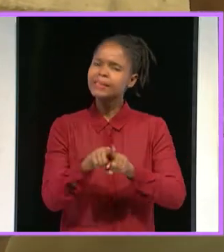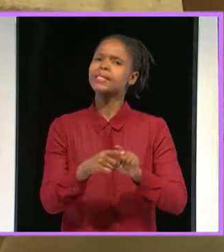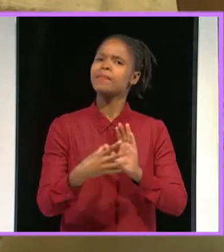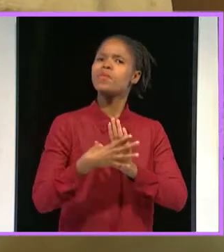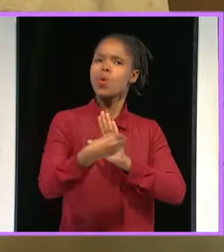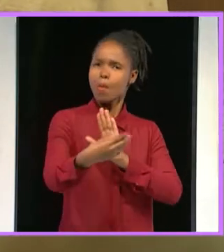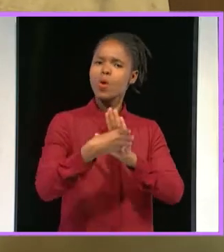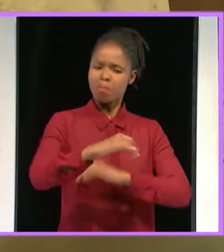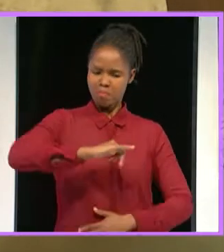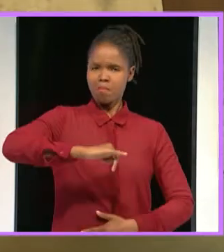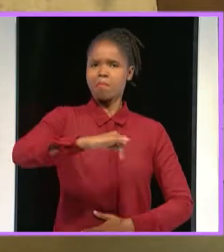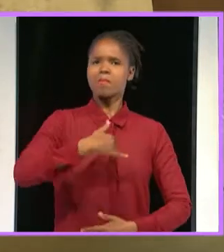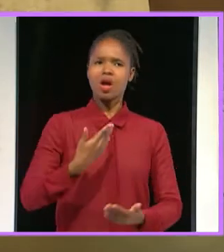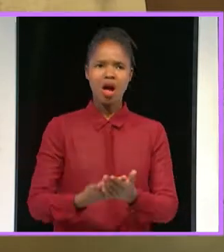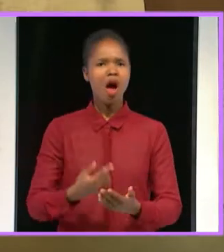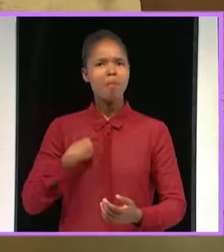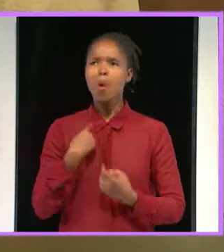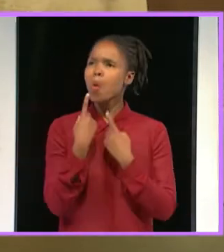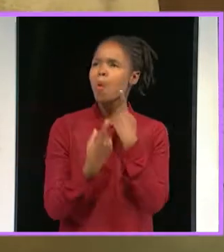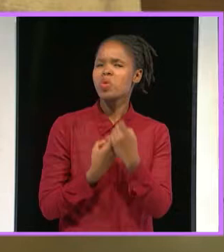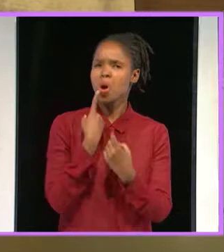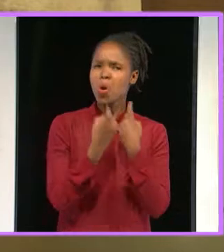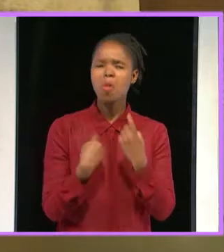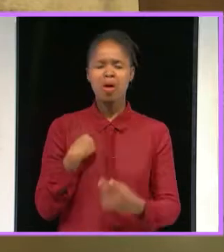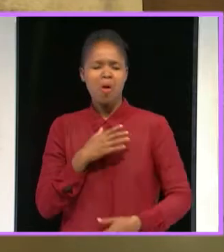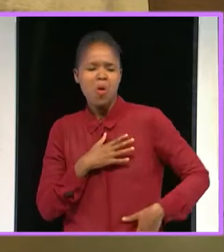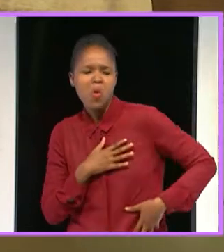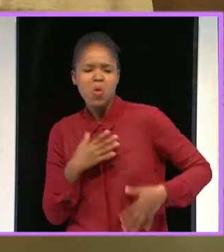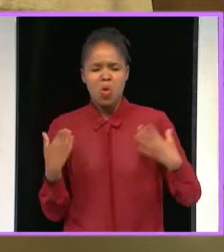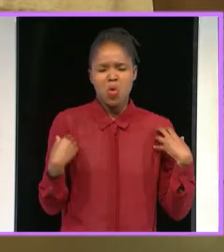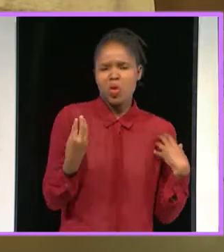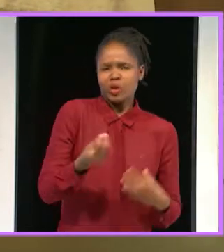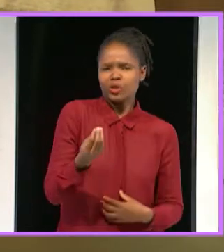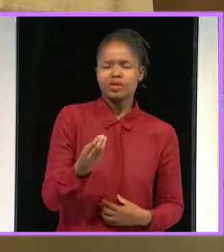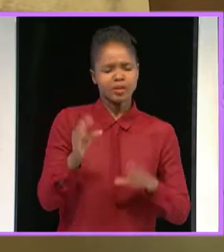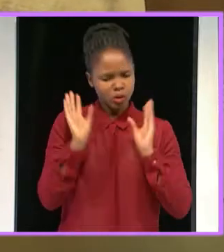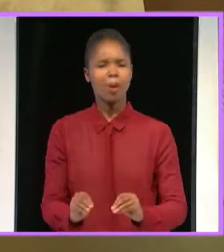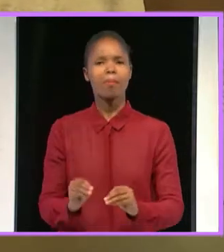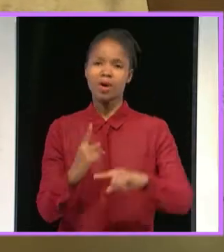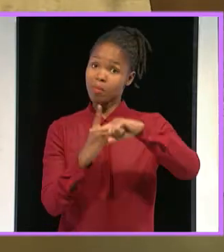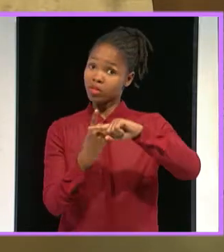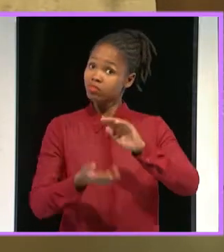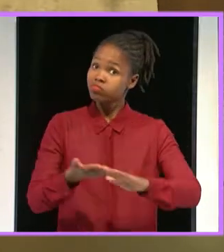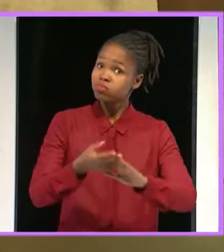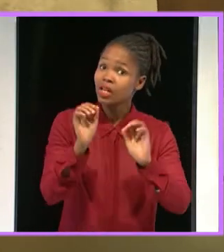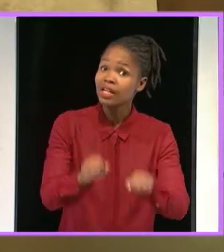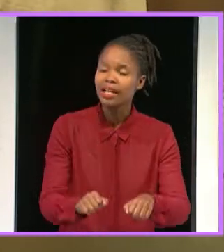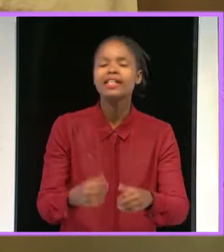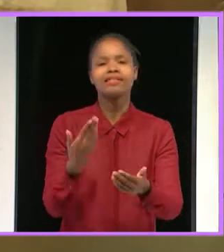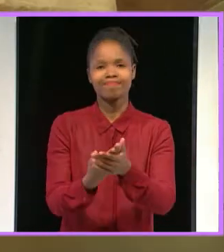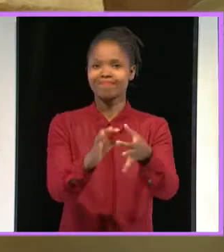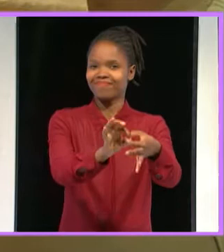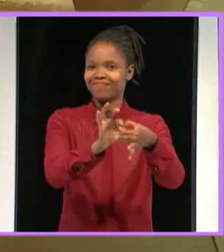you can stop complaining about being stiff in your back or whatever the problem is. So yes, I think it's a give and